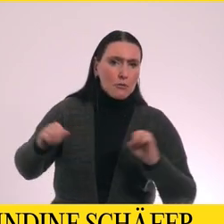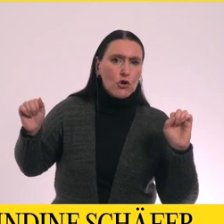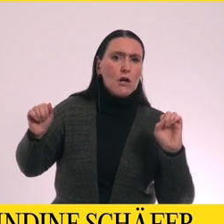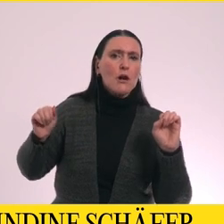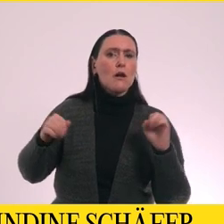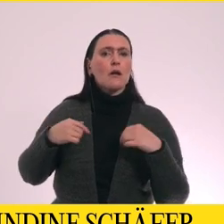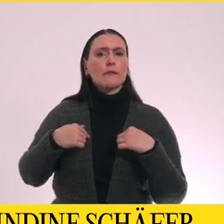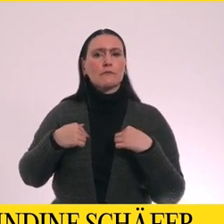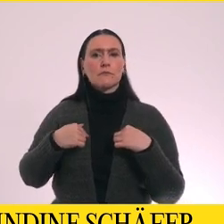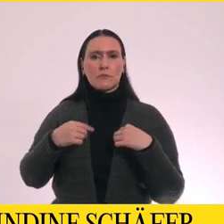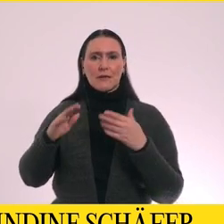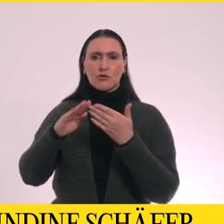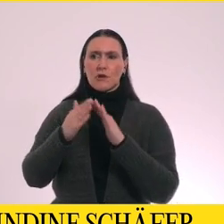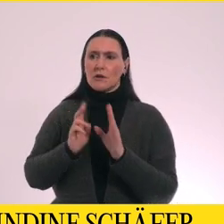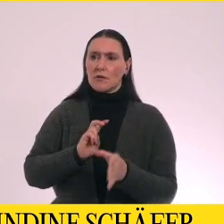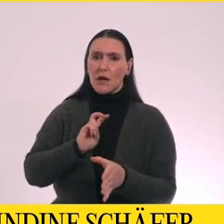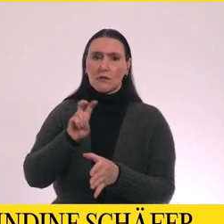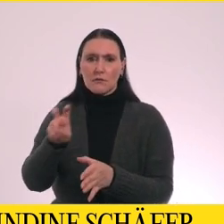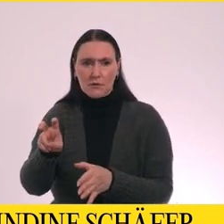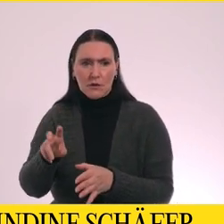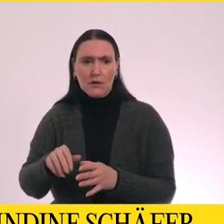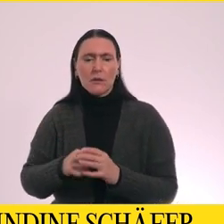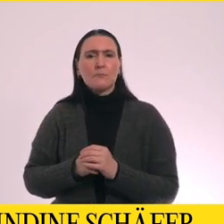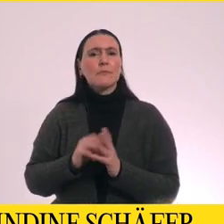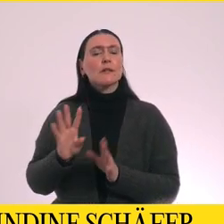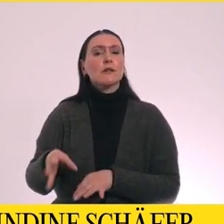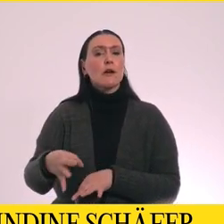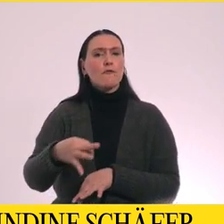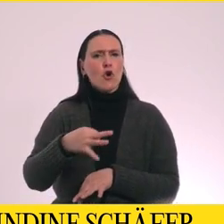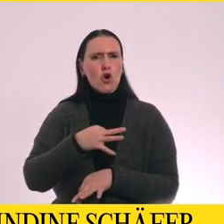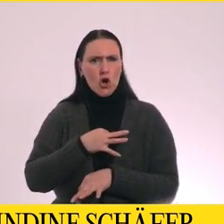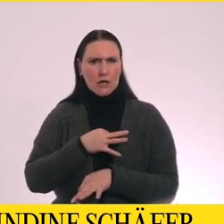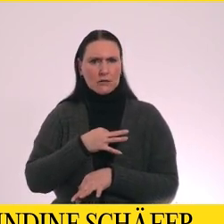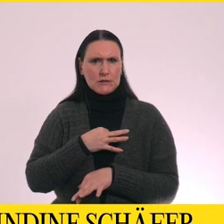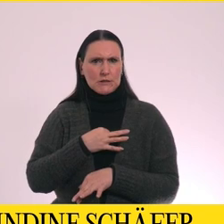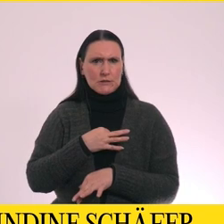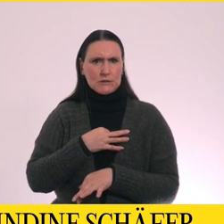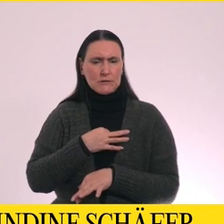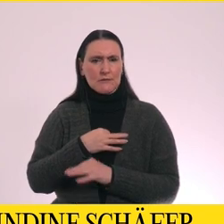one of the things for us is how invisible people are